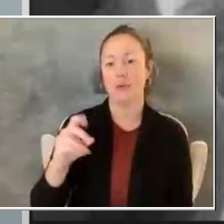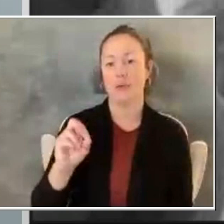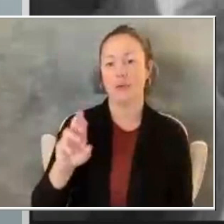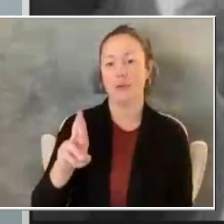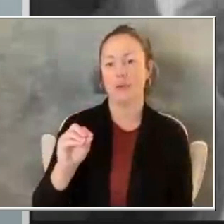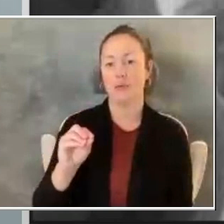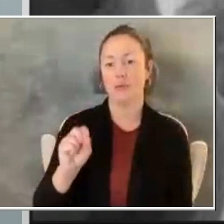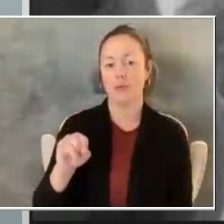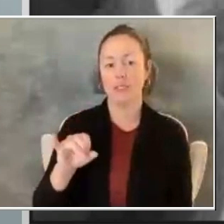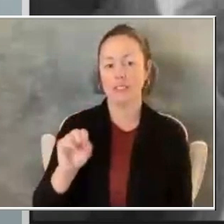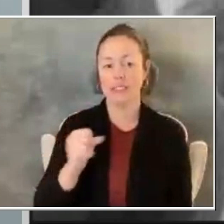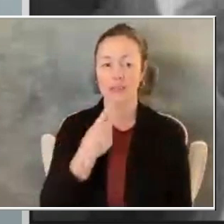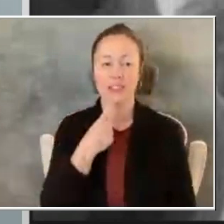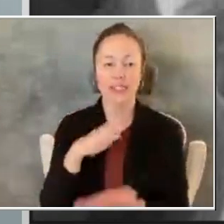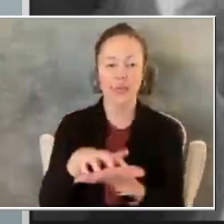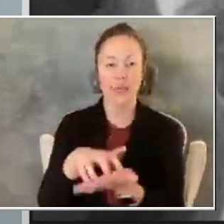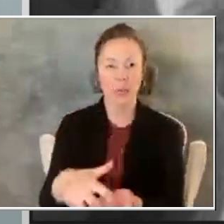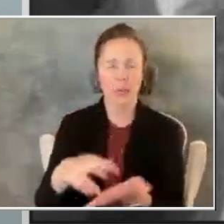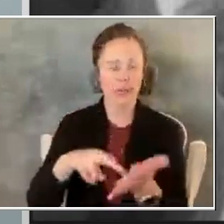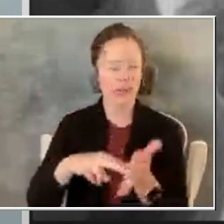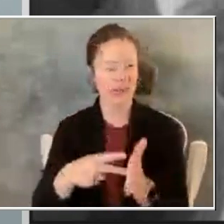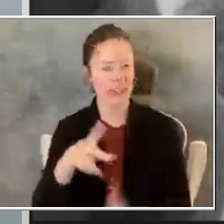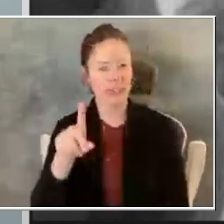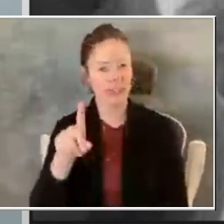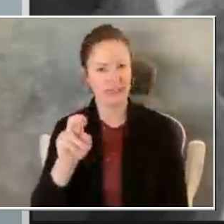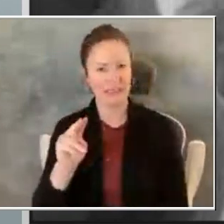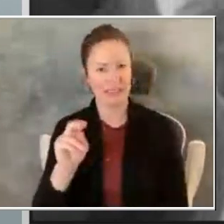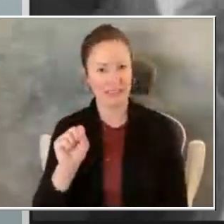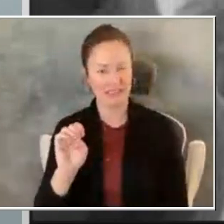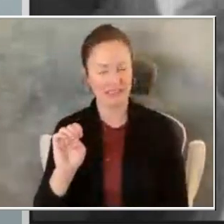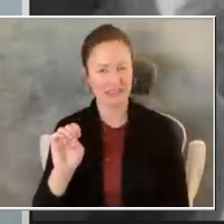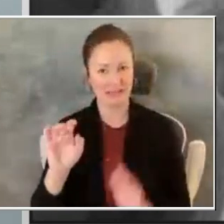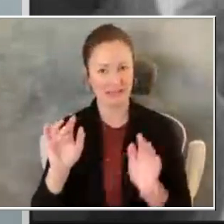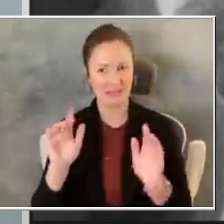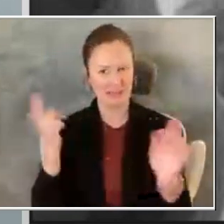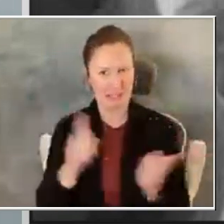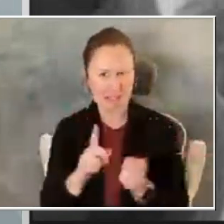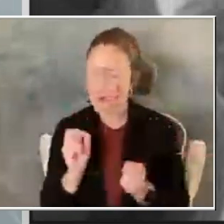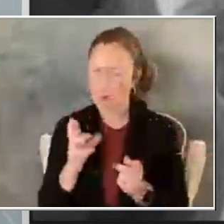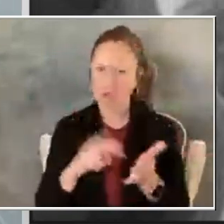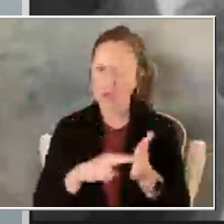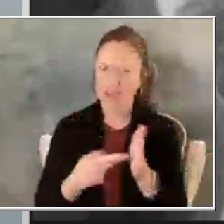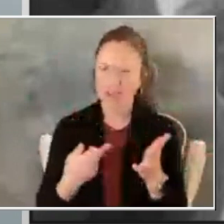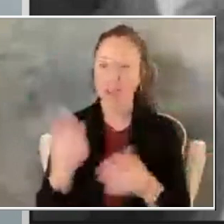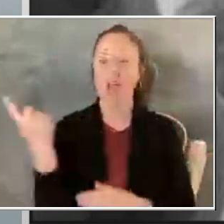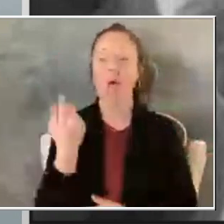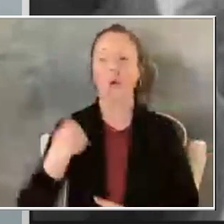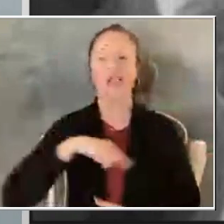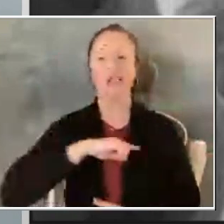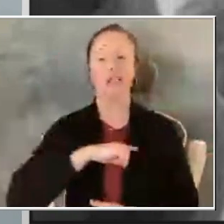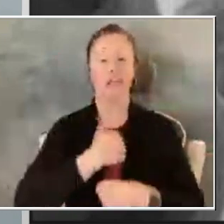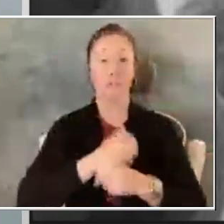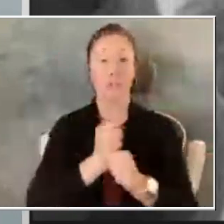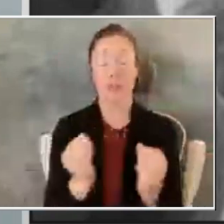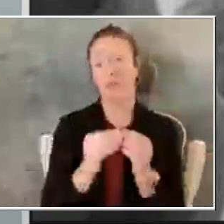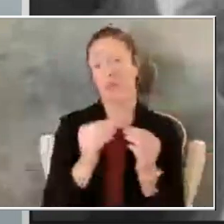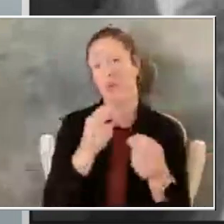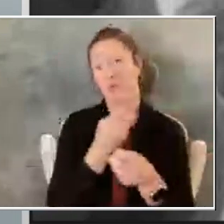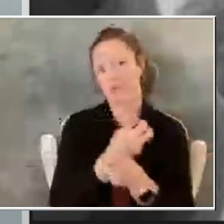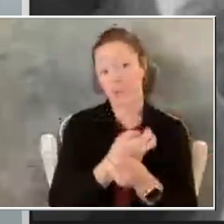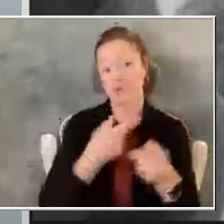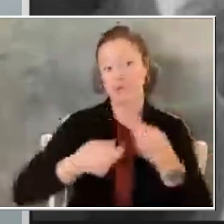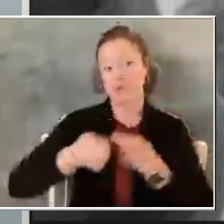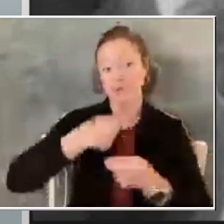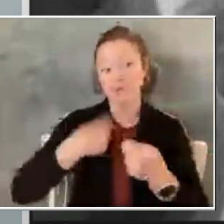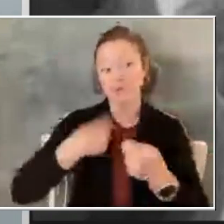bone, we actually mean less dense? Right, so our bones are always having turnover. We're always making more bone. There's always bone that's being broken down.